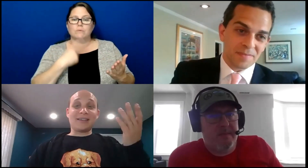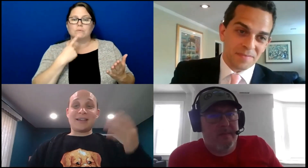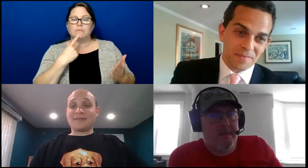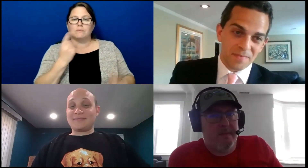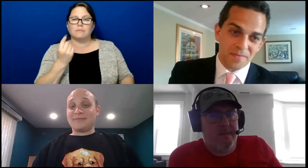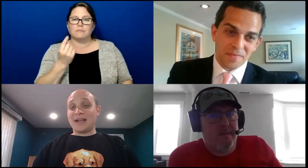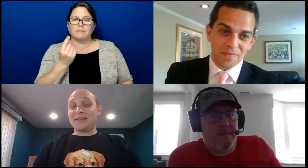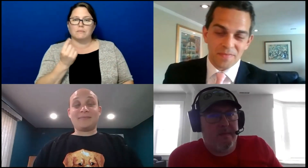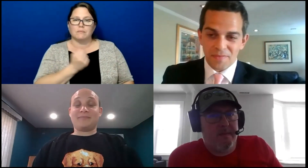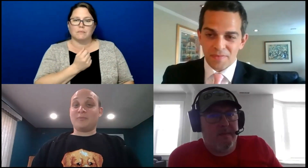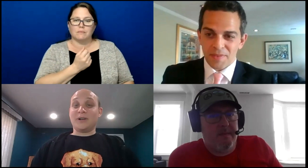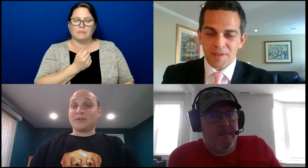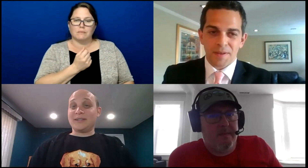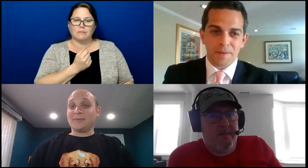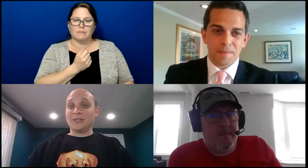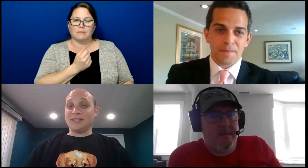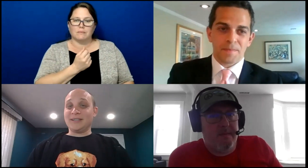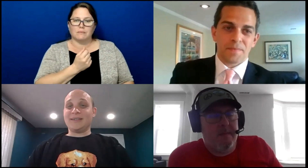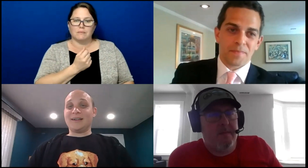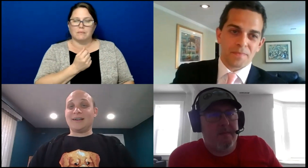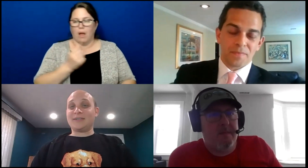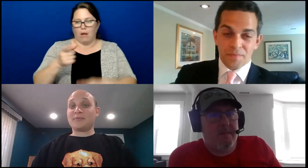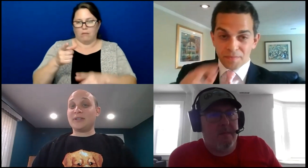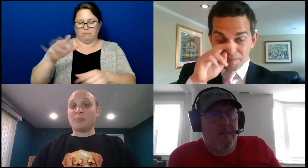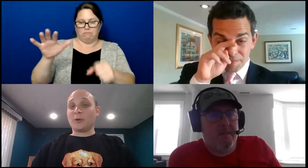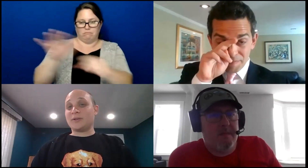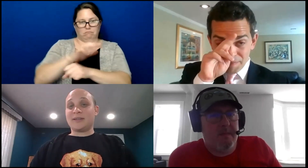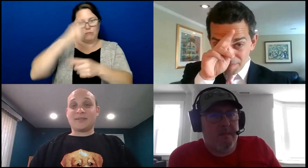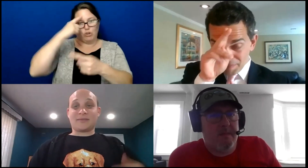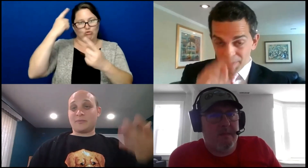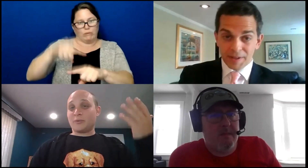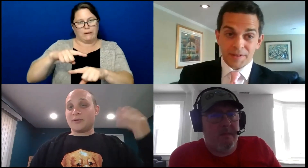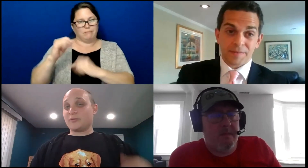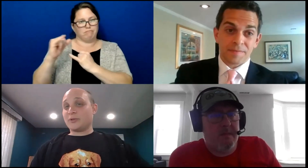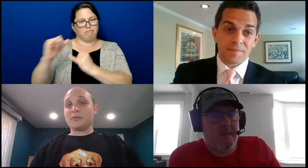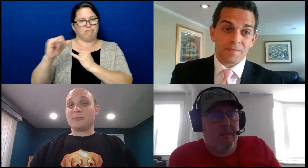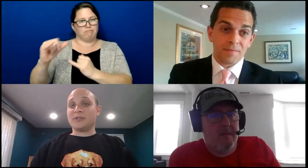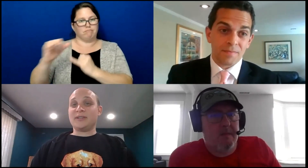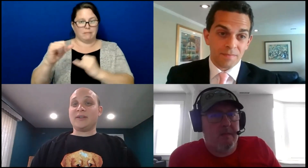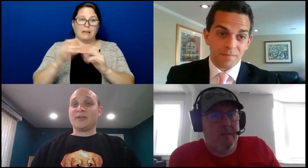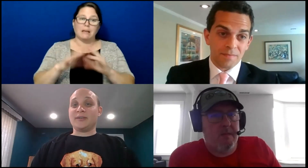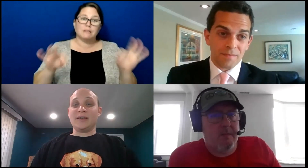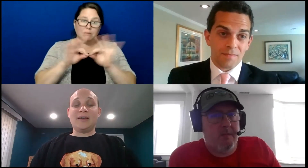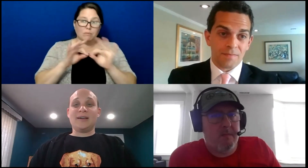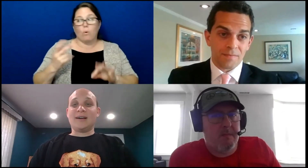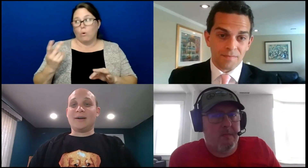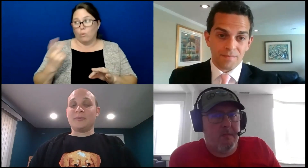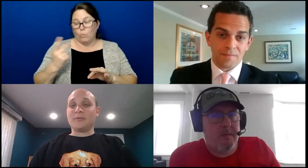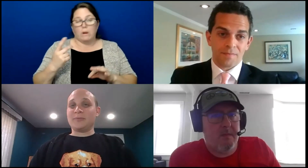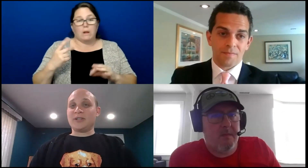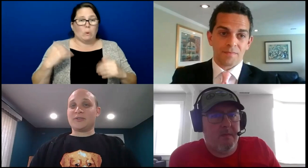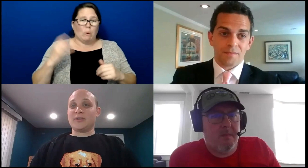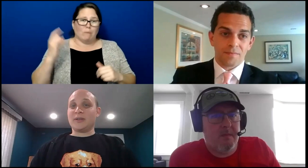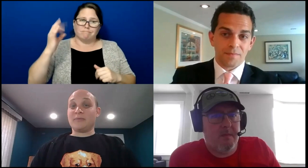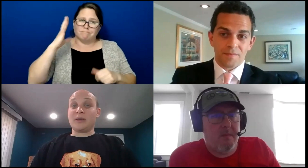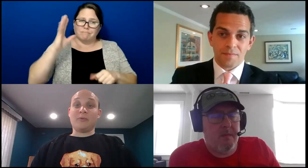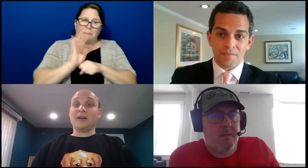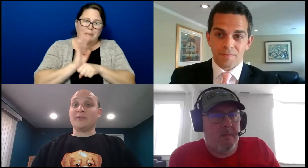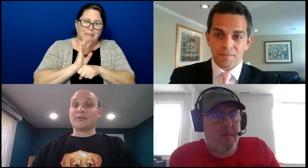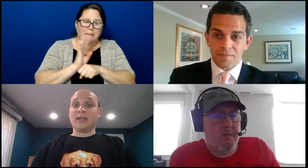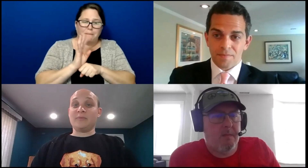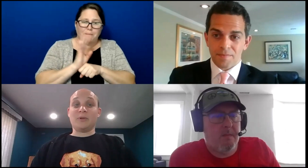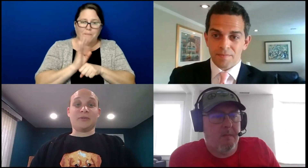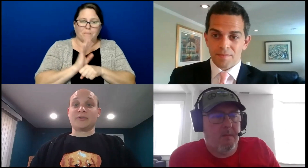mean, I agree completely. It's really important because we're super busy here, and we want to make sure that